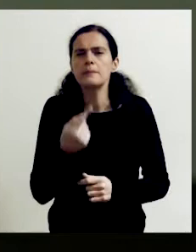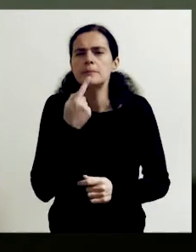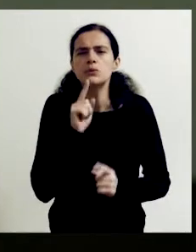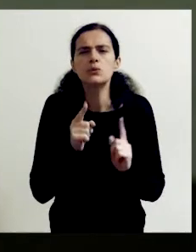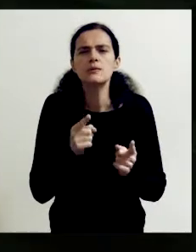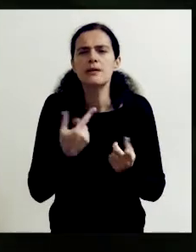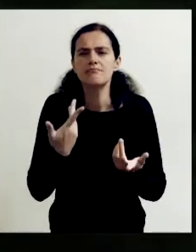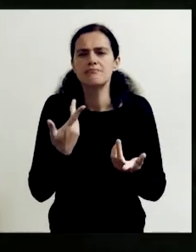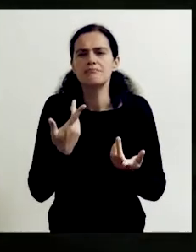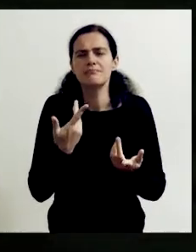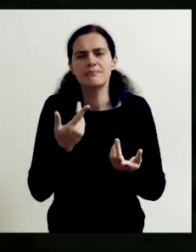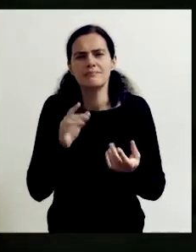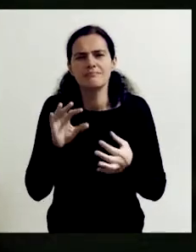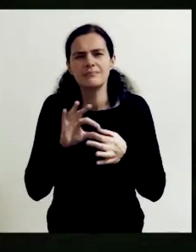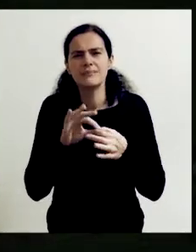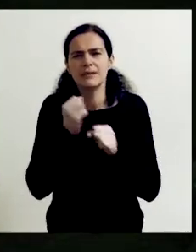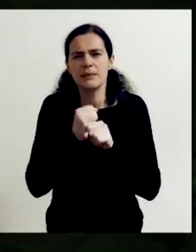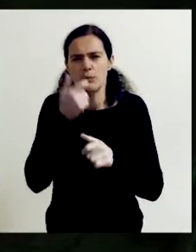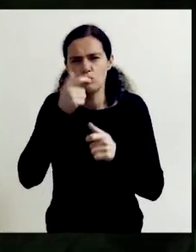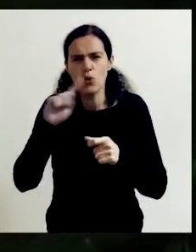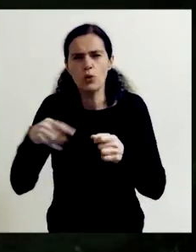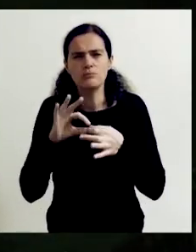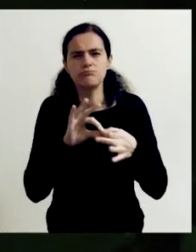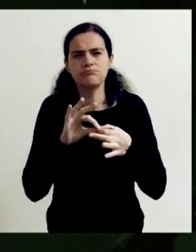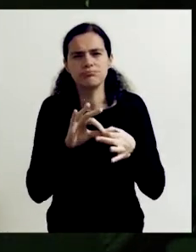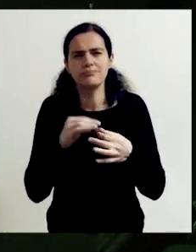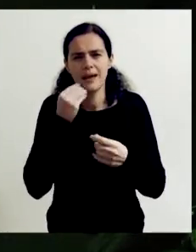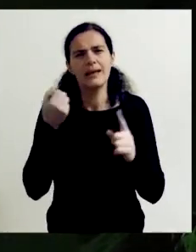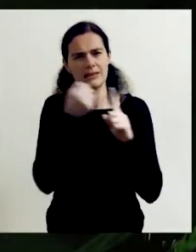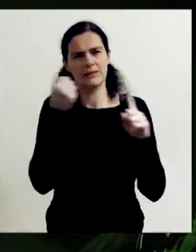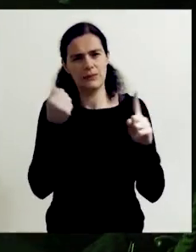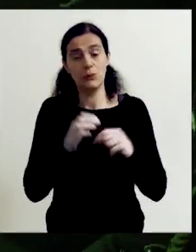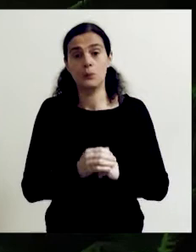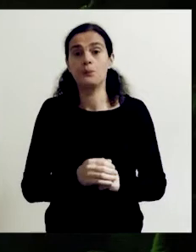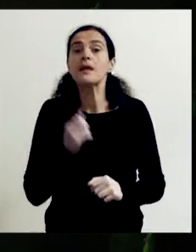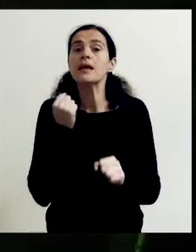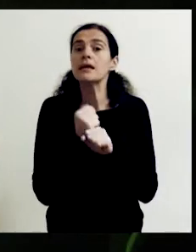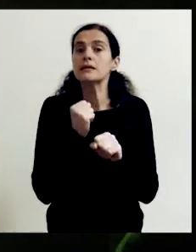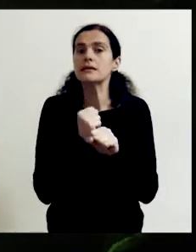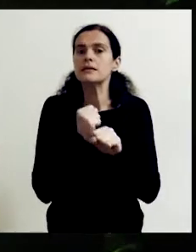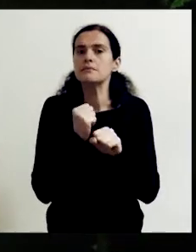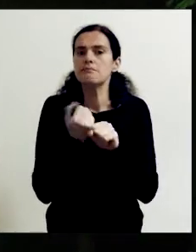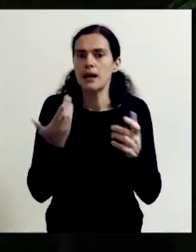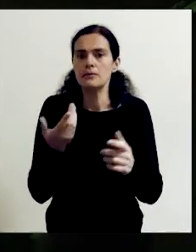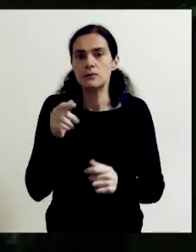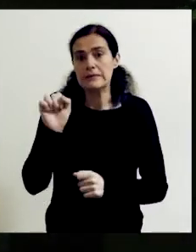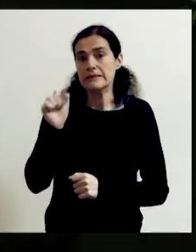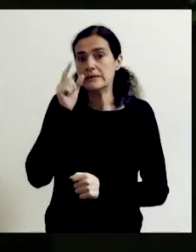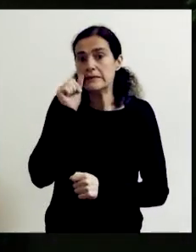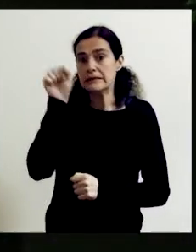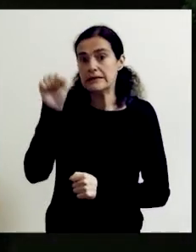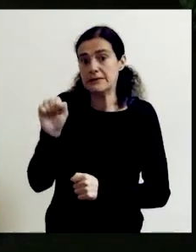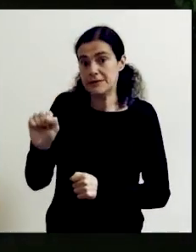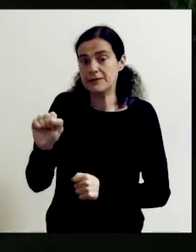pure notion of authorship was challenged. In many ways, the work of